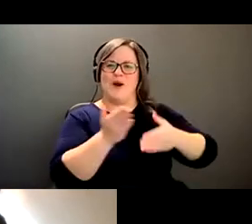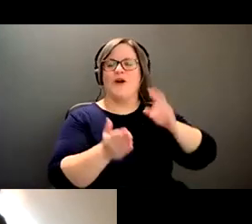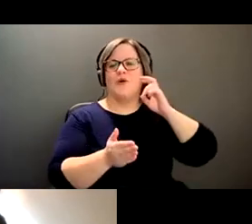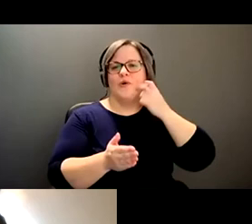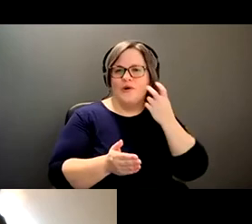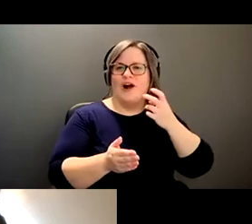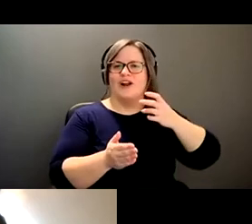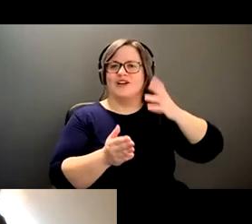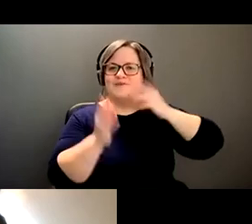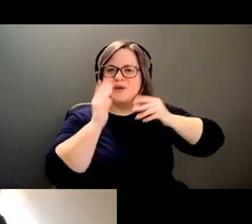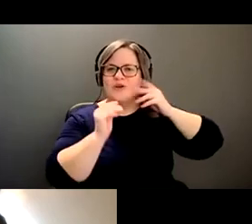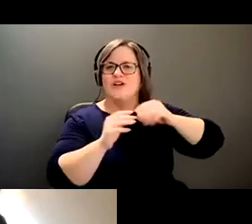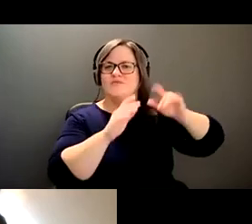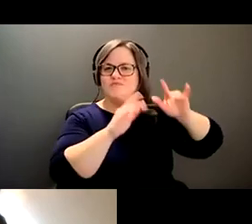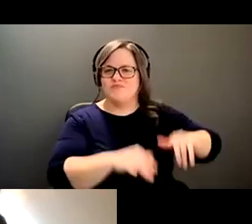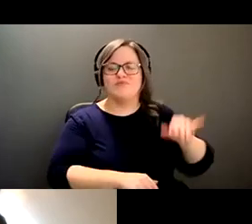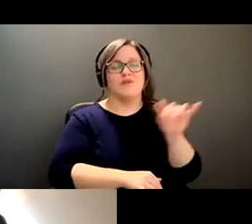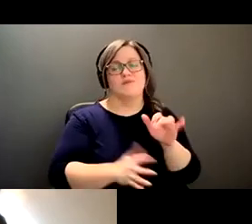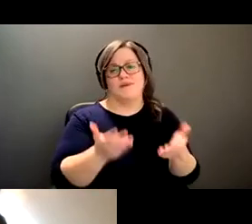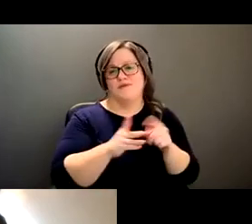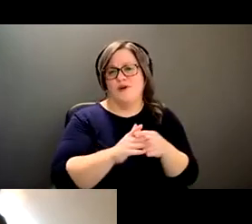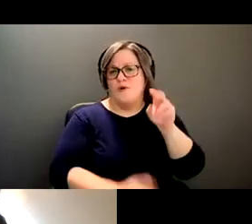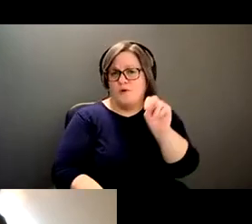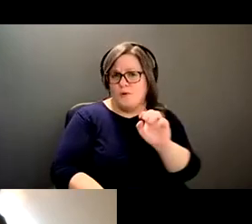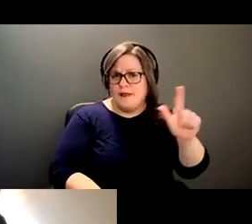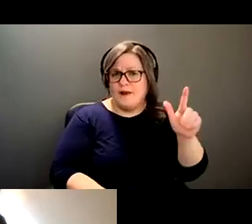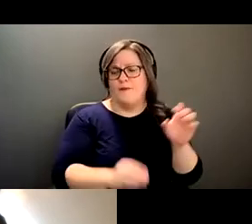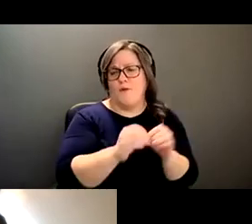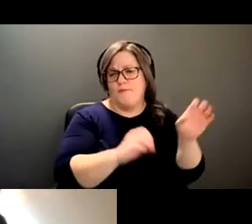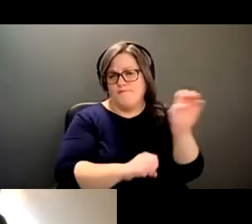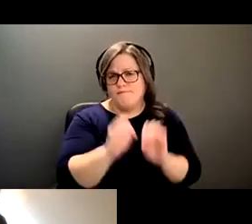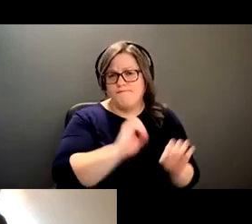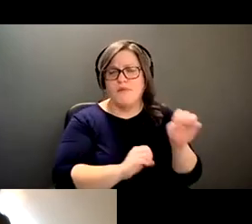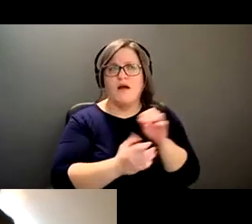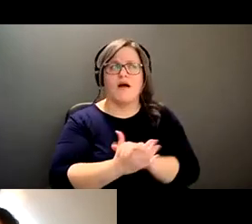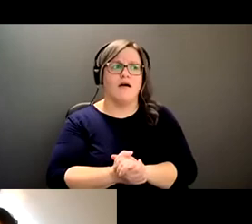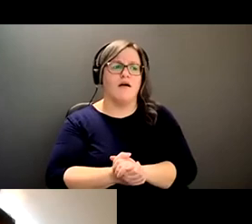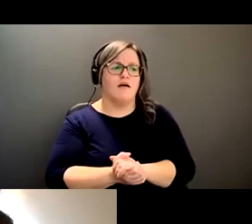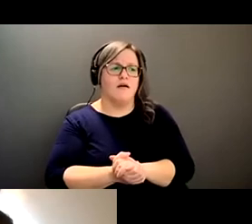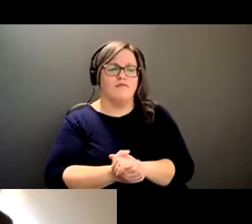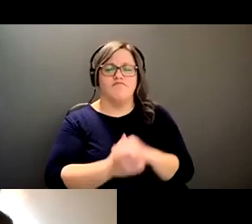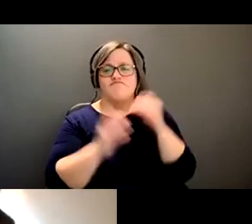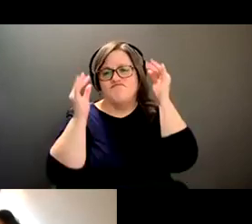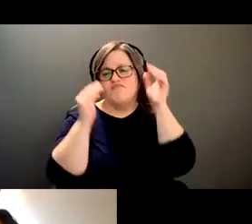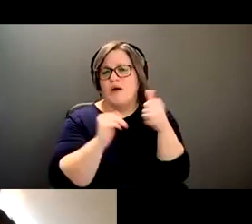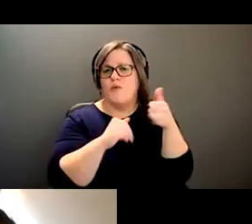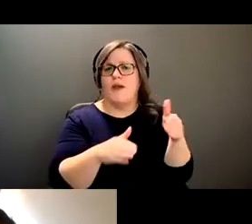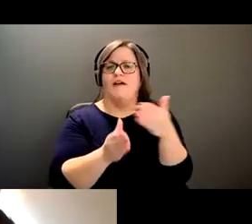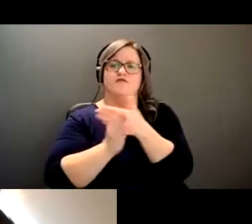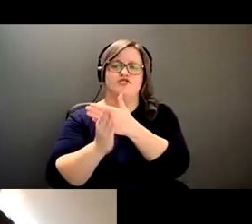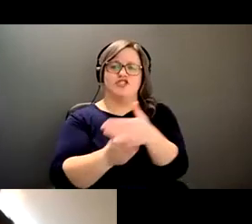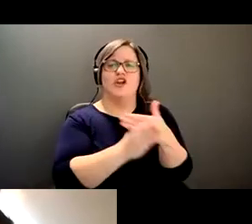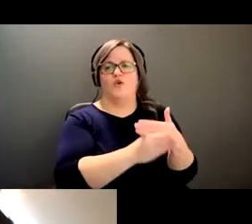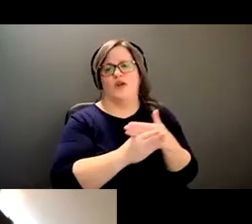like kind of experimental in that regard too. And other forms of like sharing, you know, what we do and what the community